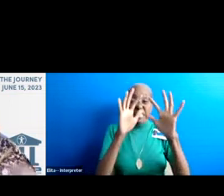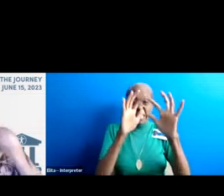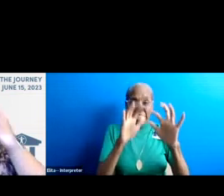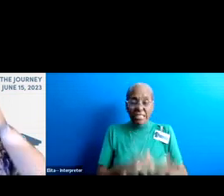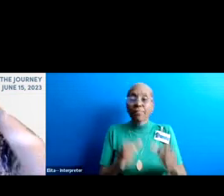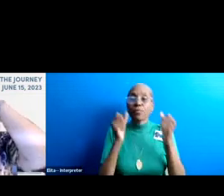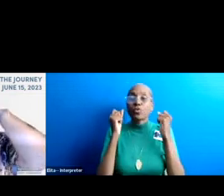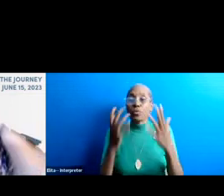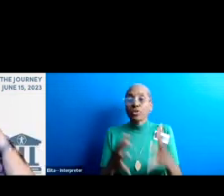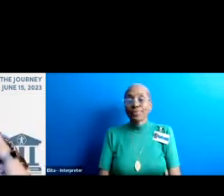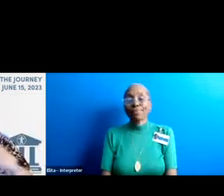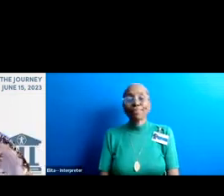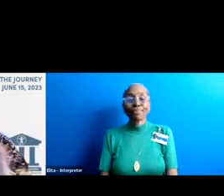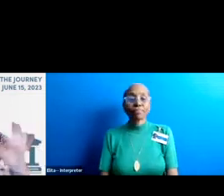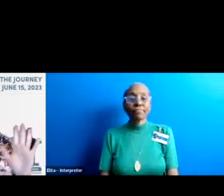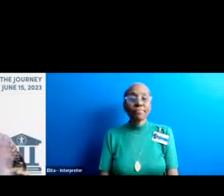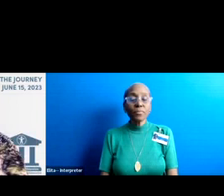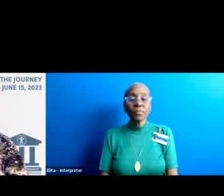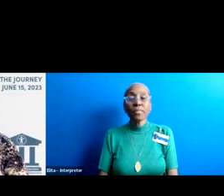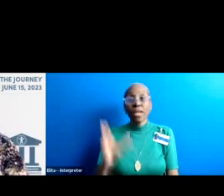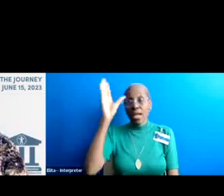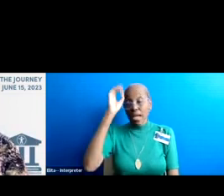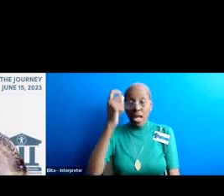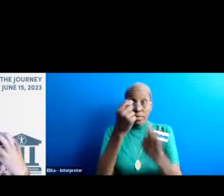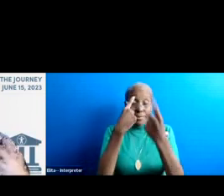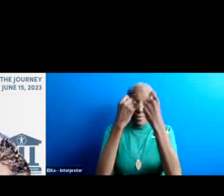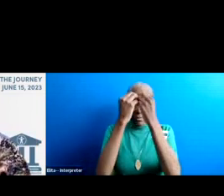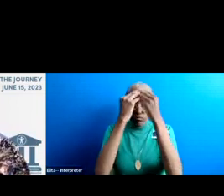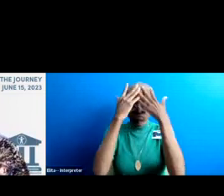a lot. So cognitive overload, that's